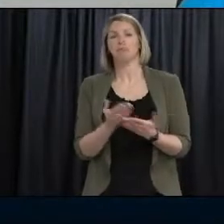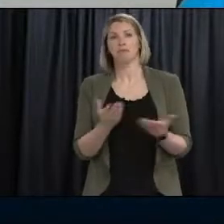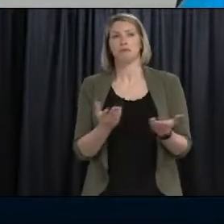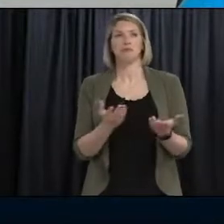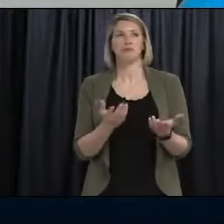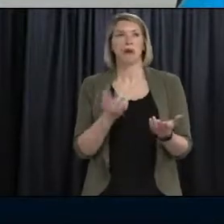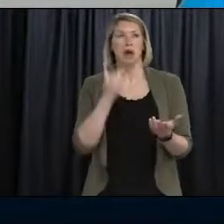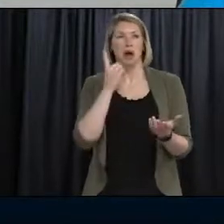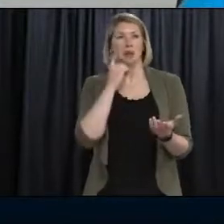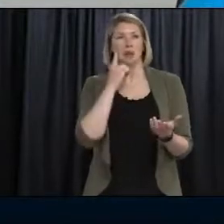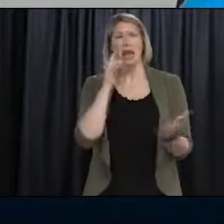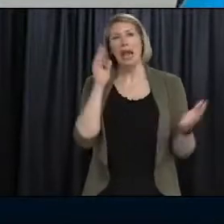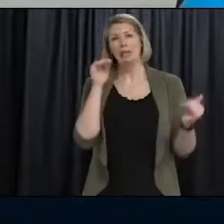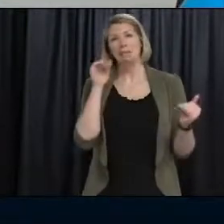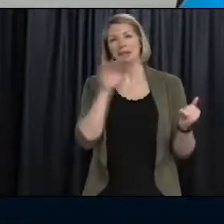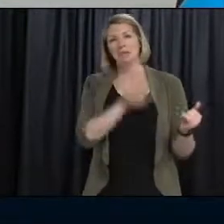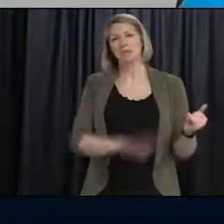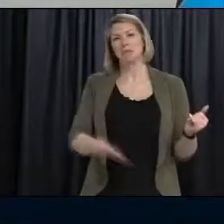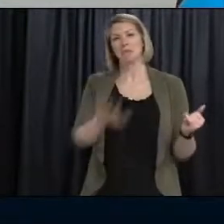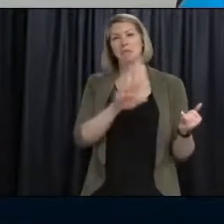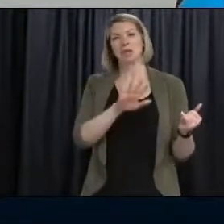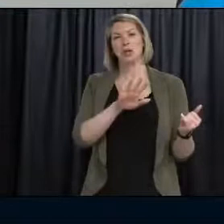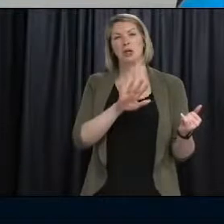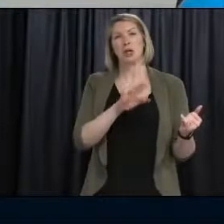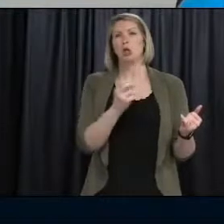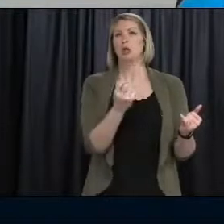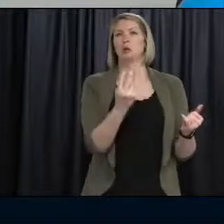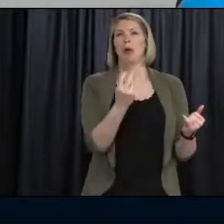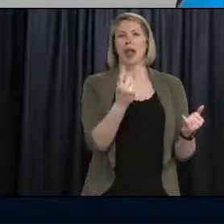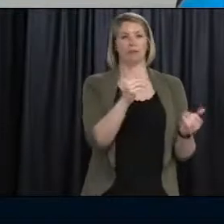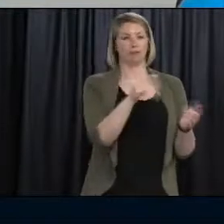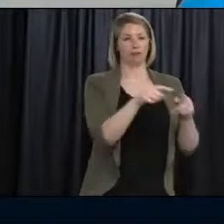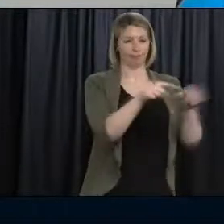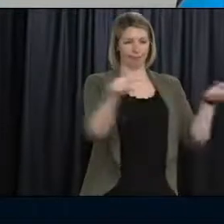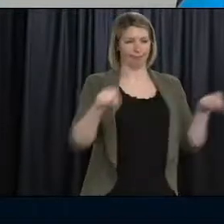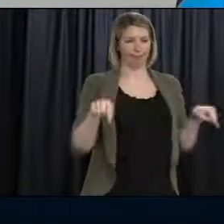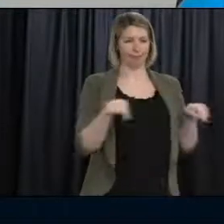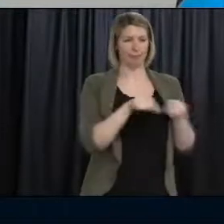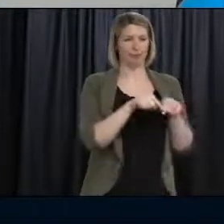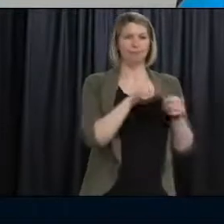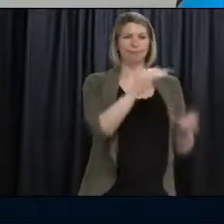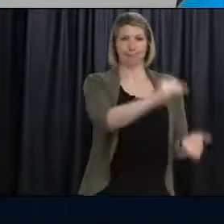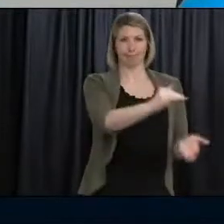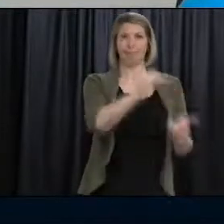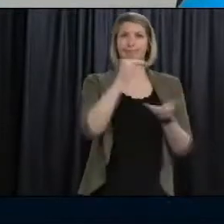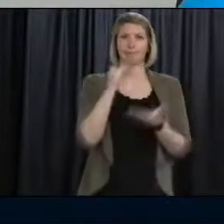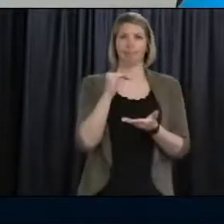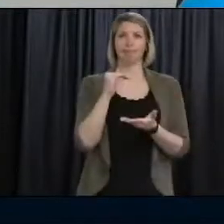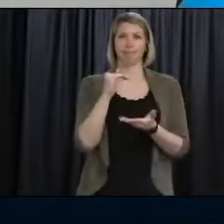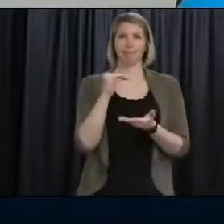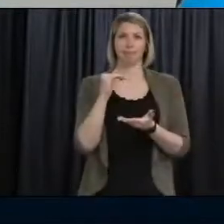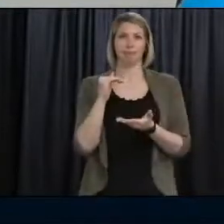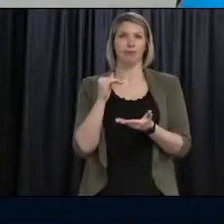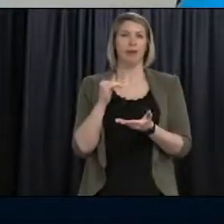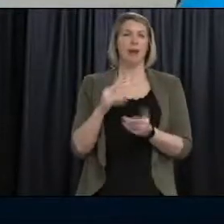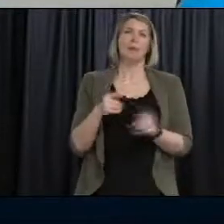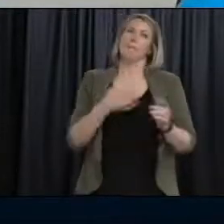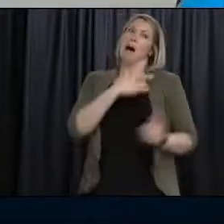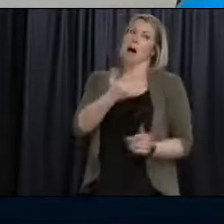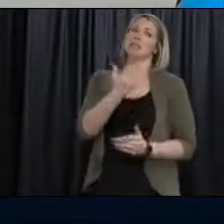get 12 trays, or just around 13,500 doses. We are due for some weeks with 13